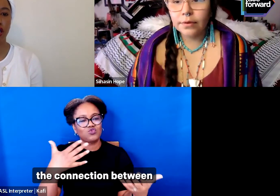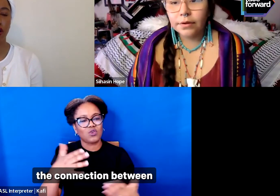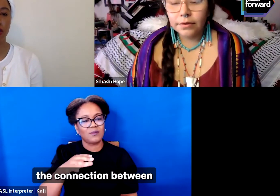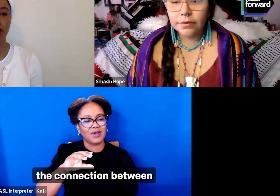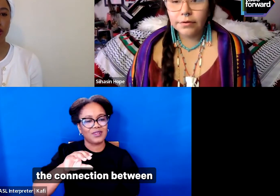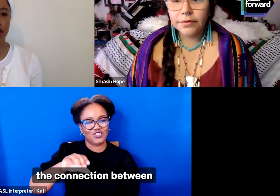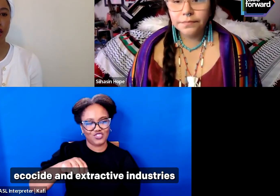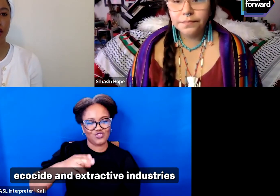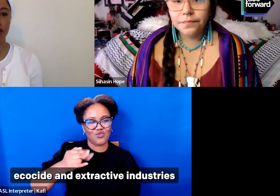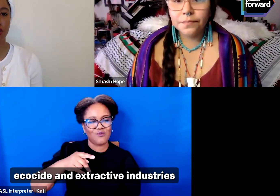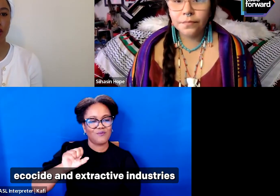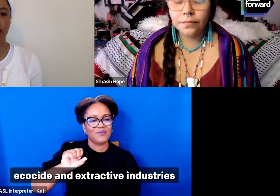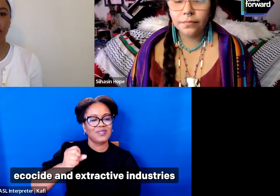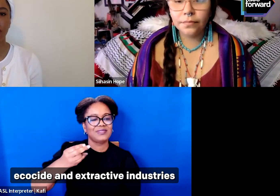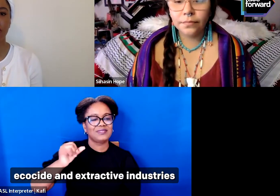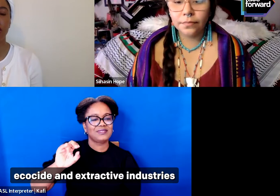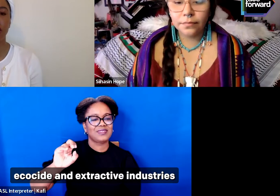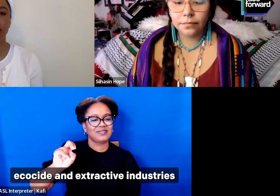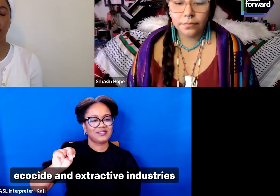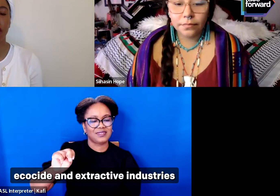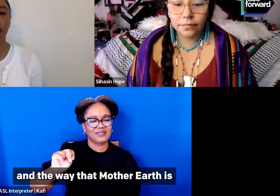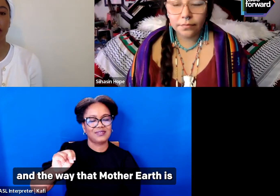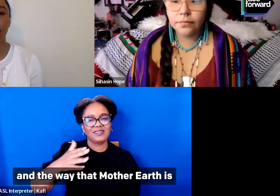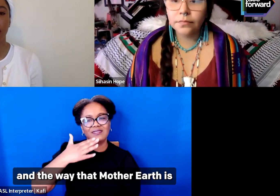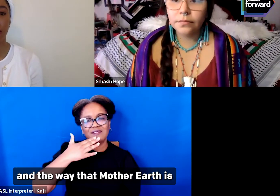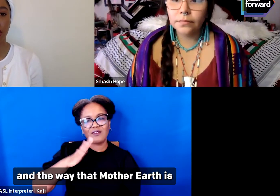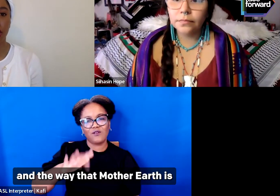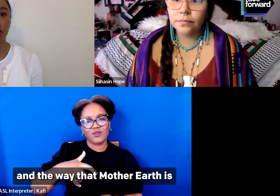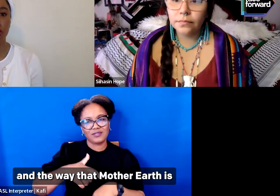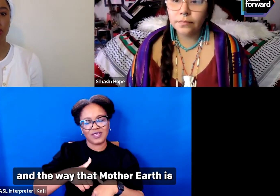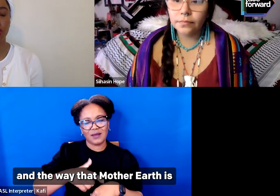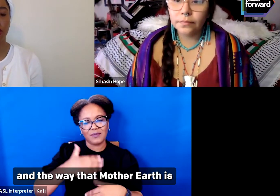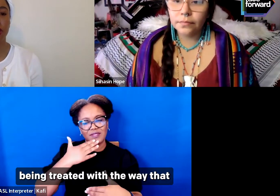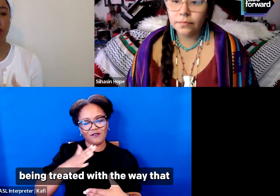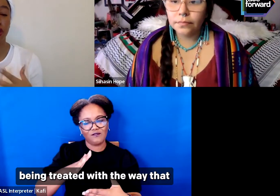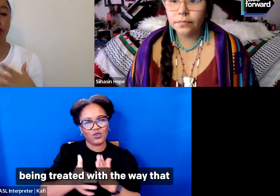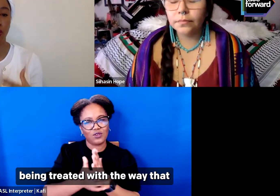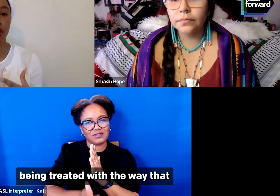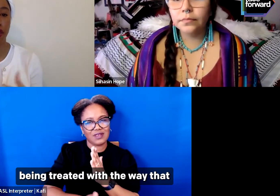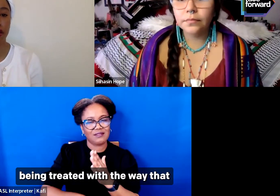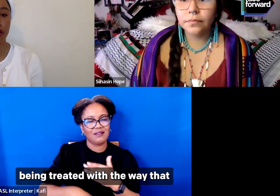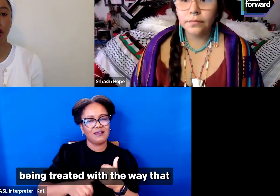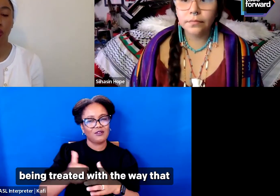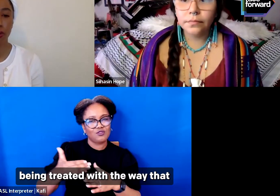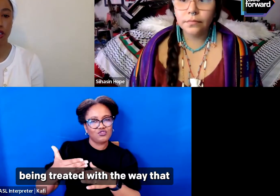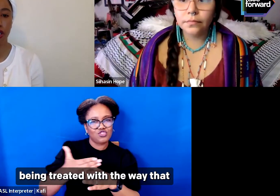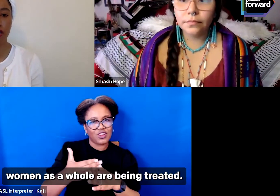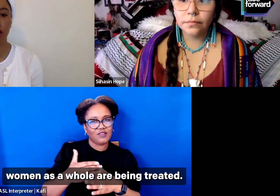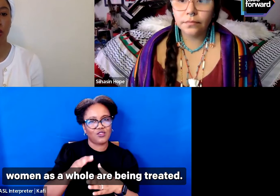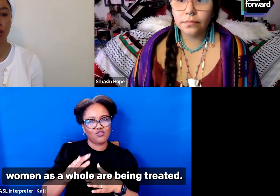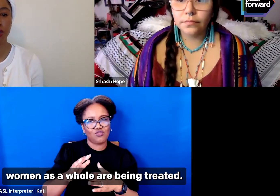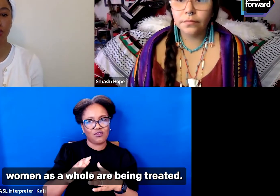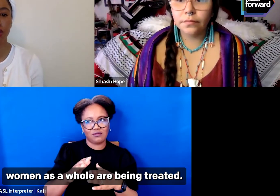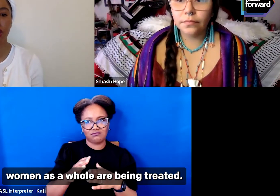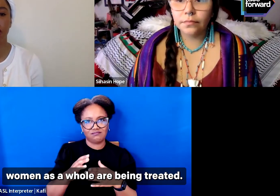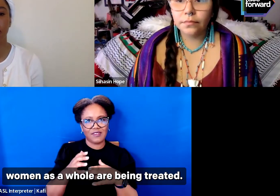between ecocide and the extractive industries, and the way that Mother Earth is being treated with the way that women as a